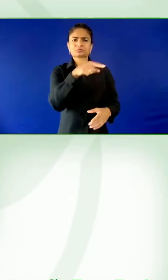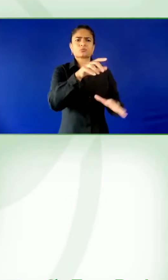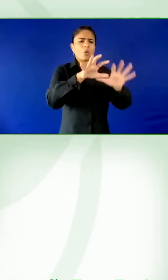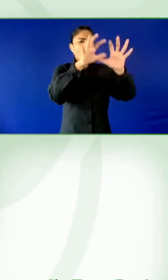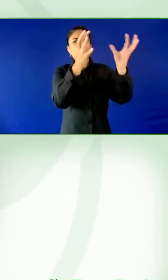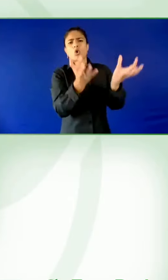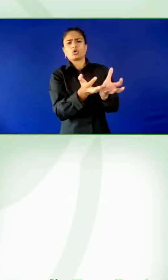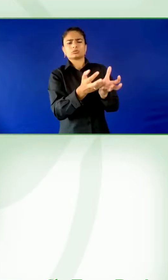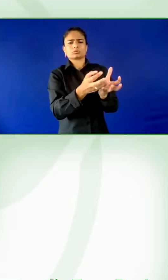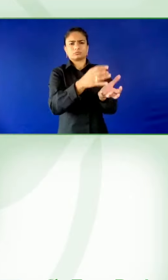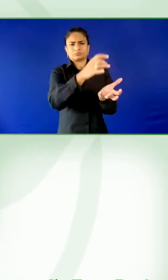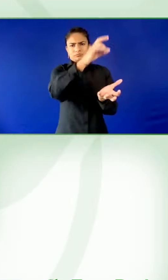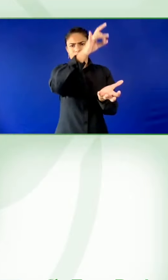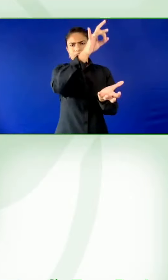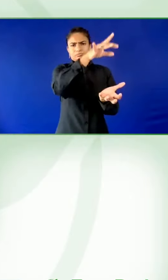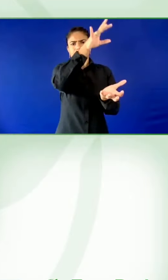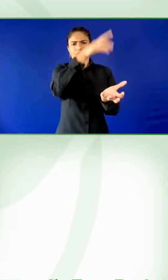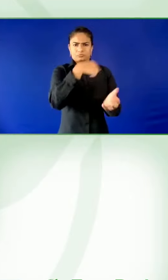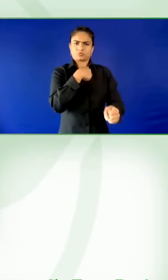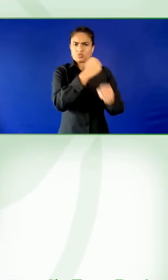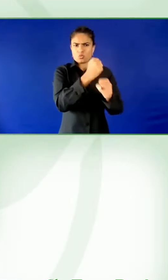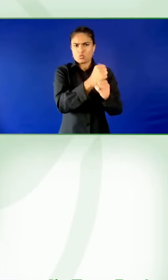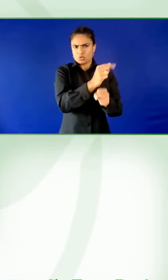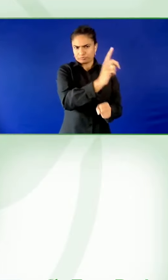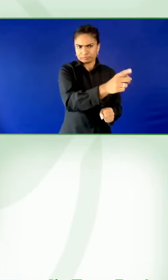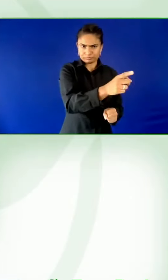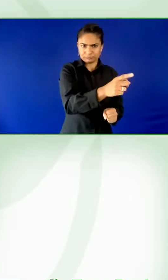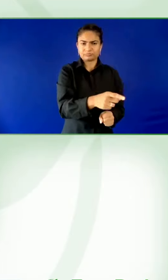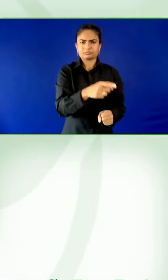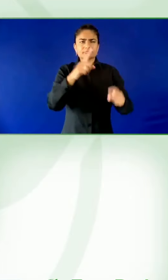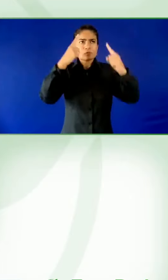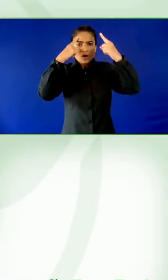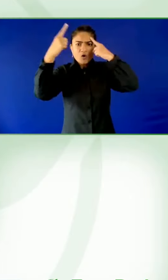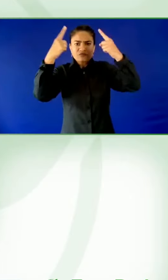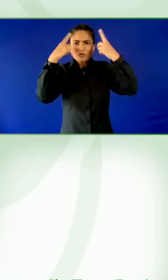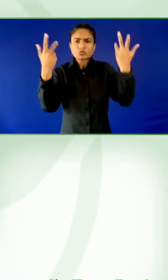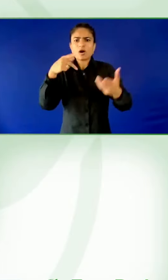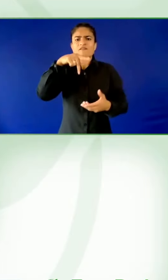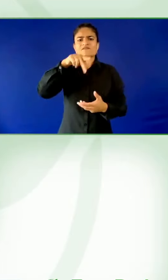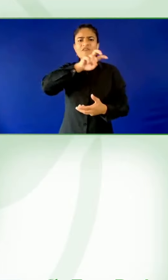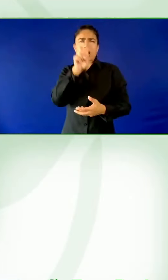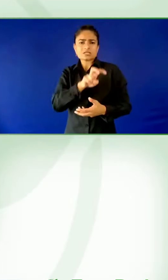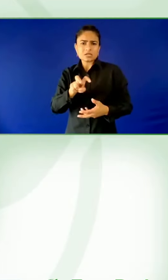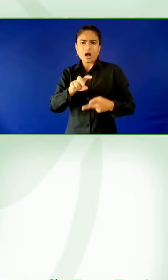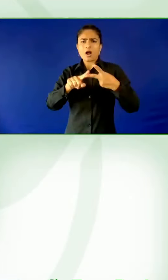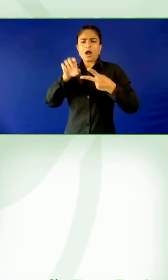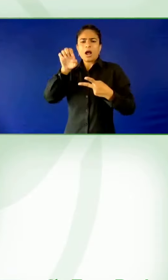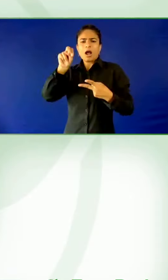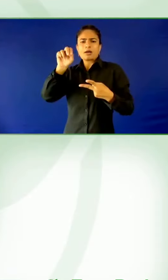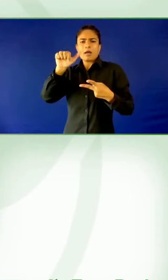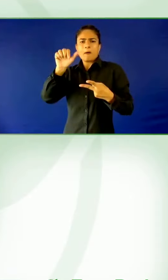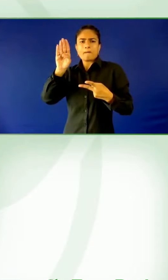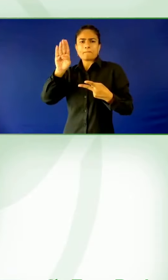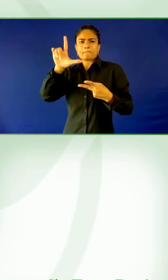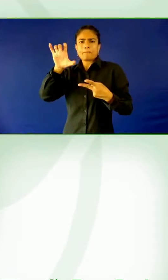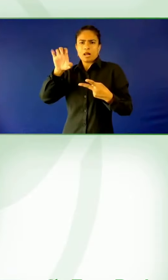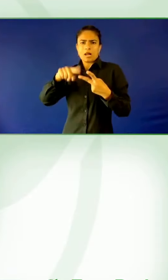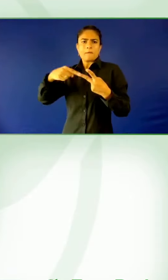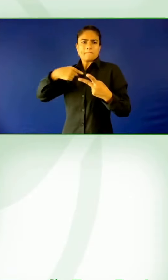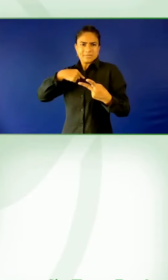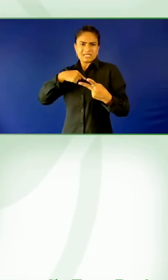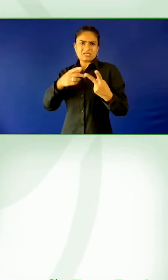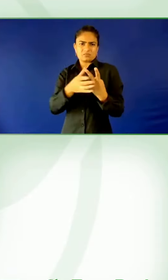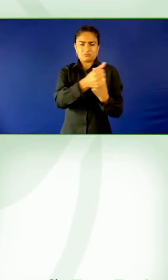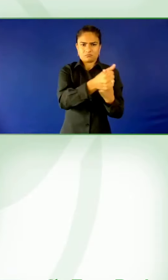Light for the World, I have experience with setting up and facilitating social inclusion labs. And we